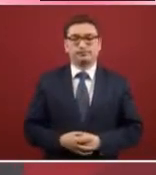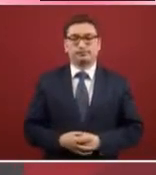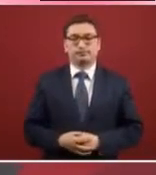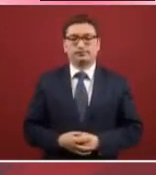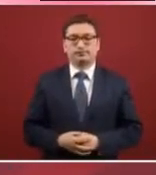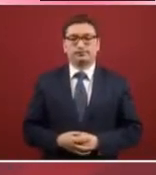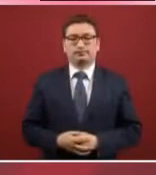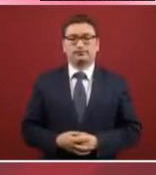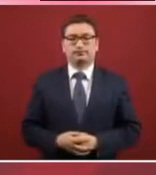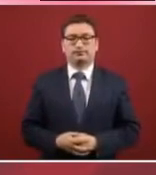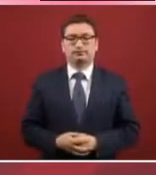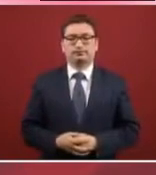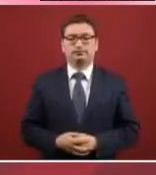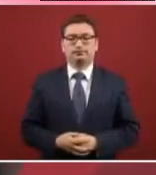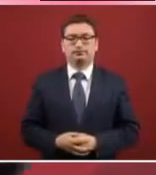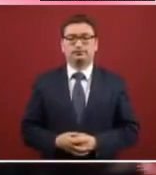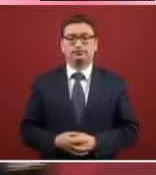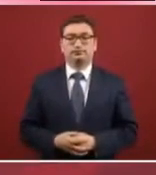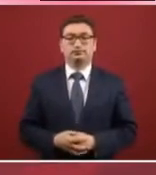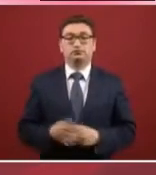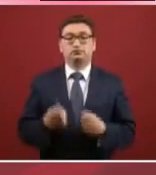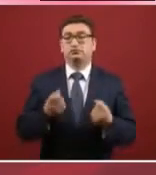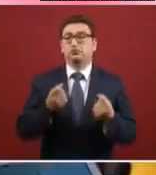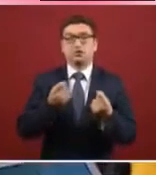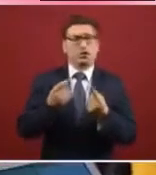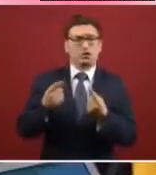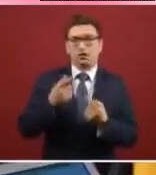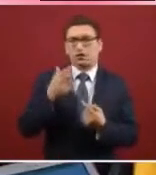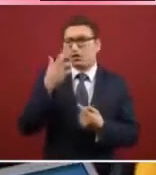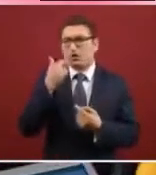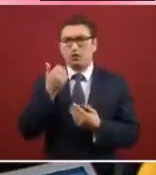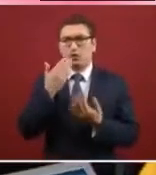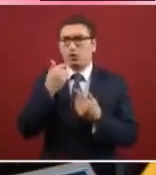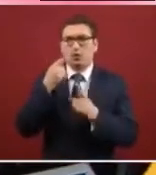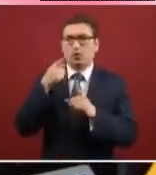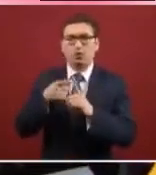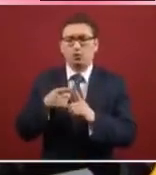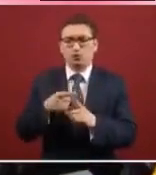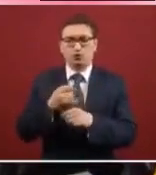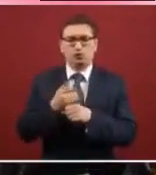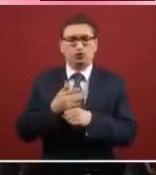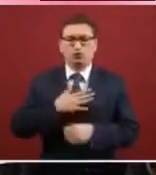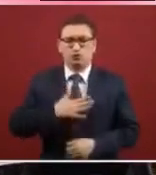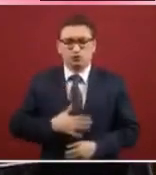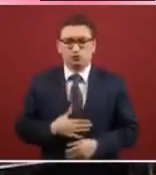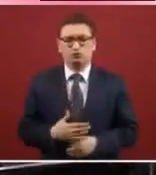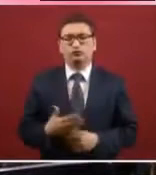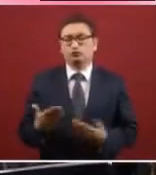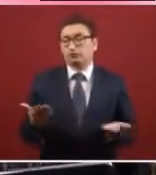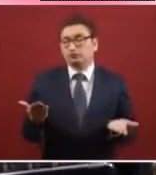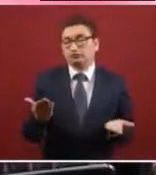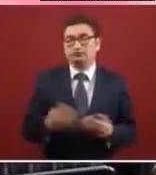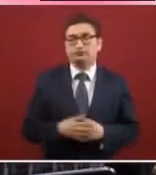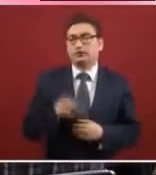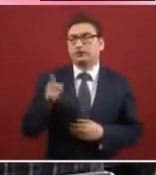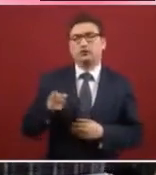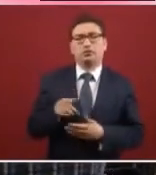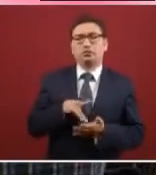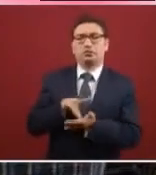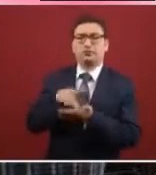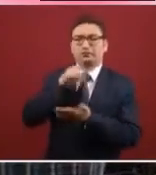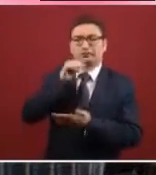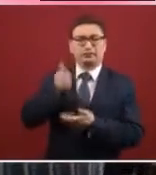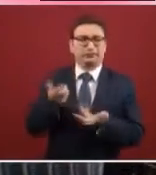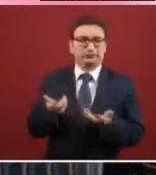razón. And he that El does no not have reason and he's not struggling justa. For a just cause. Pues no va a tener apoyo. He will